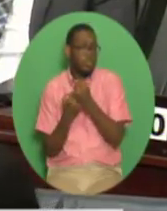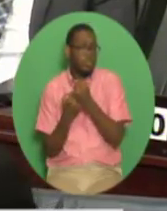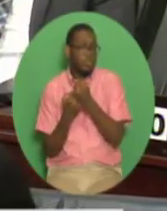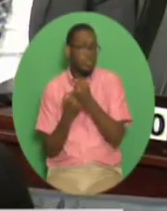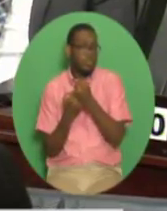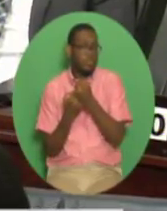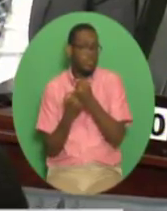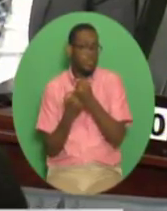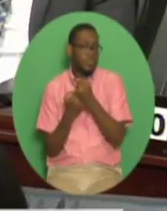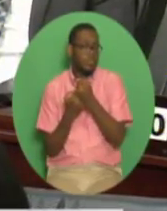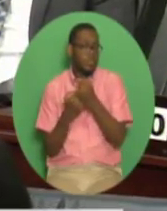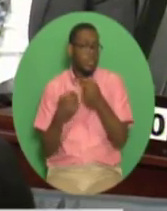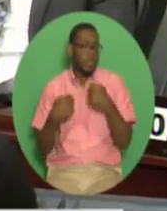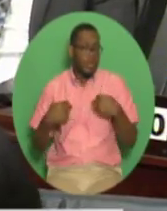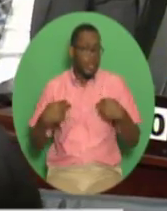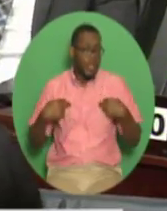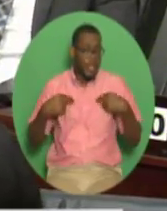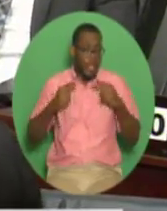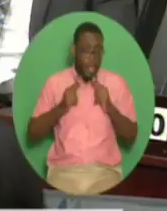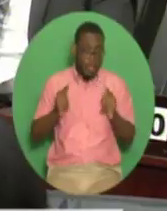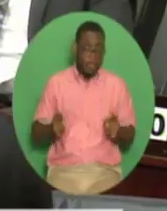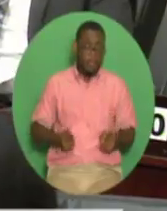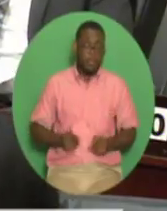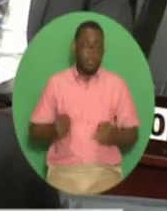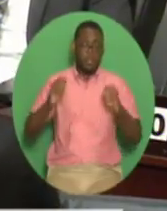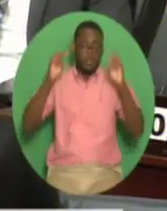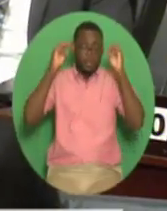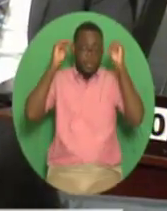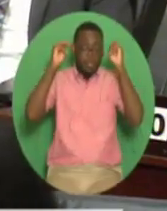the health sector. For example,